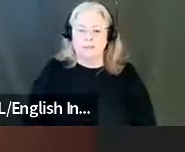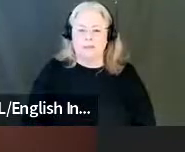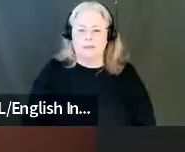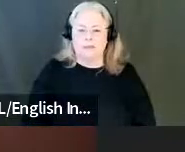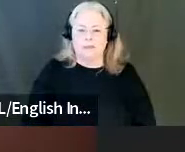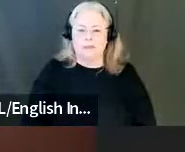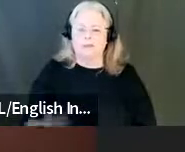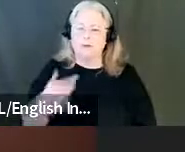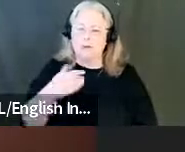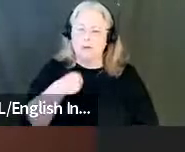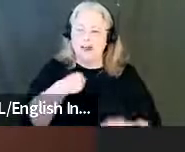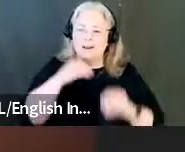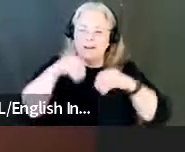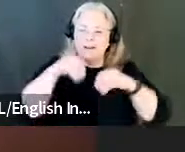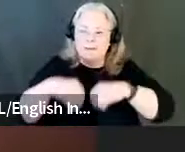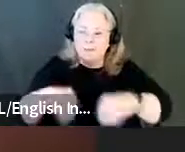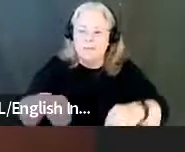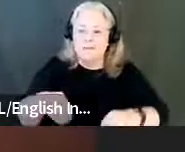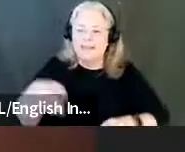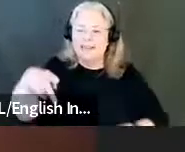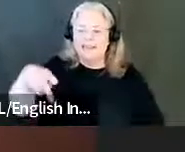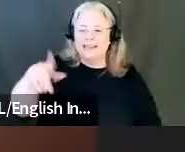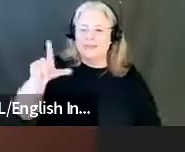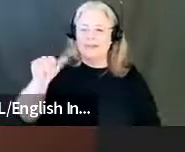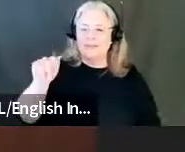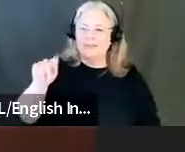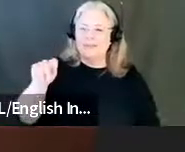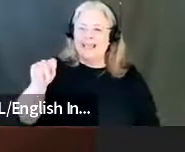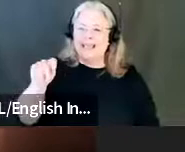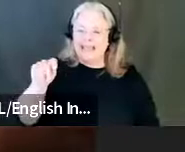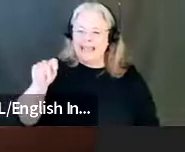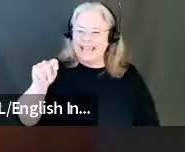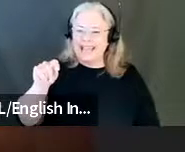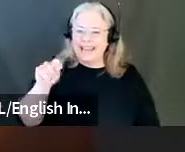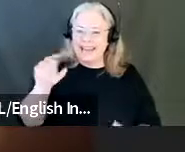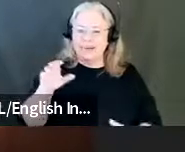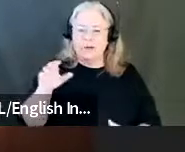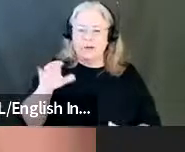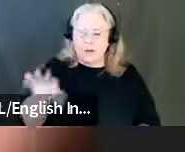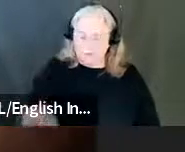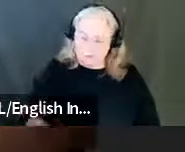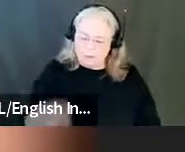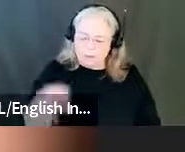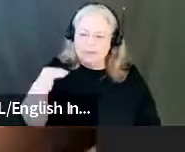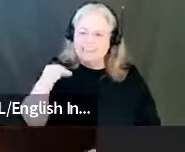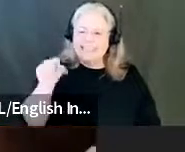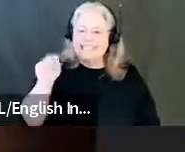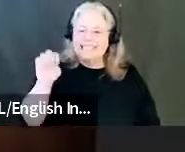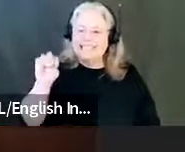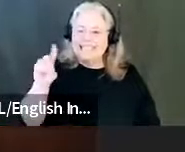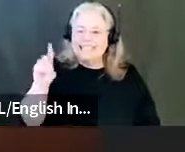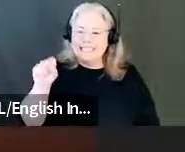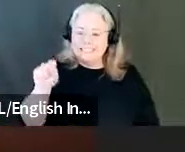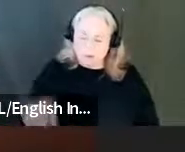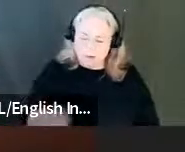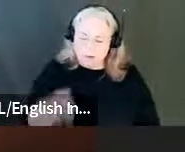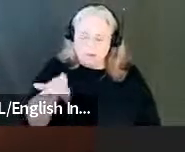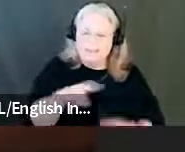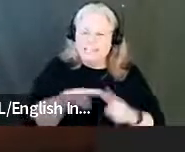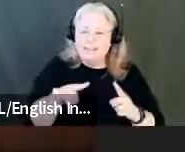planting activity with some students. So we put this around in terms of the finger to be able to pick up seeds or pick up different